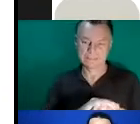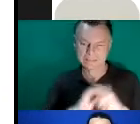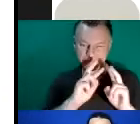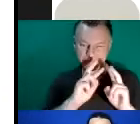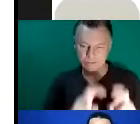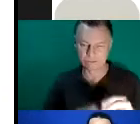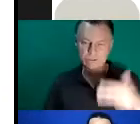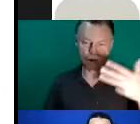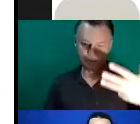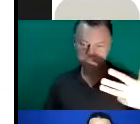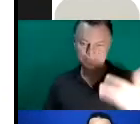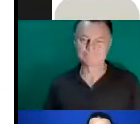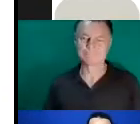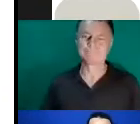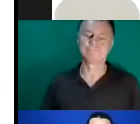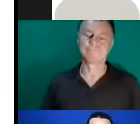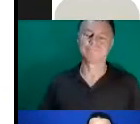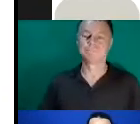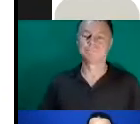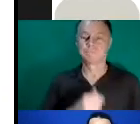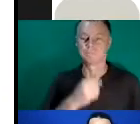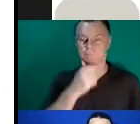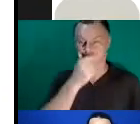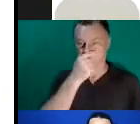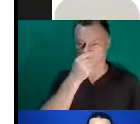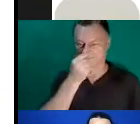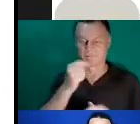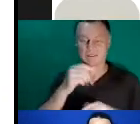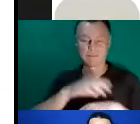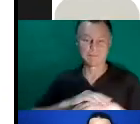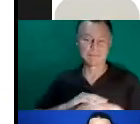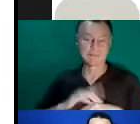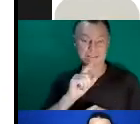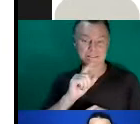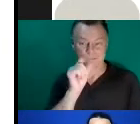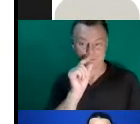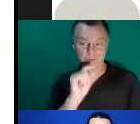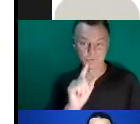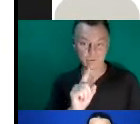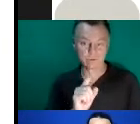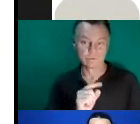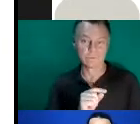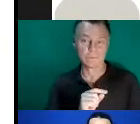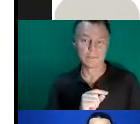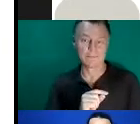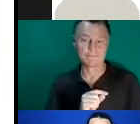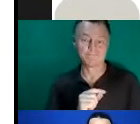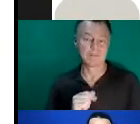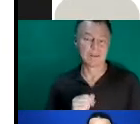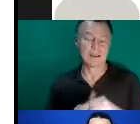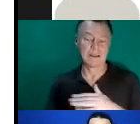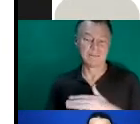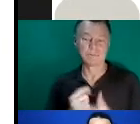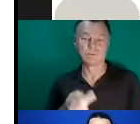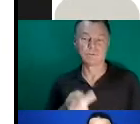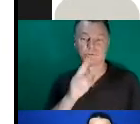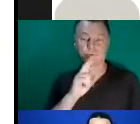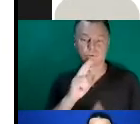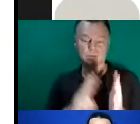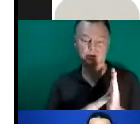investigation. Police also presented the possibility that there could have been up to 200